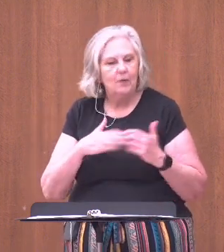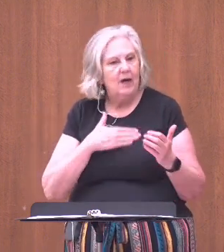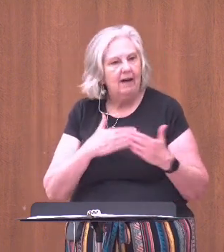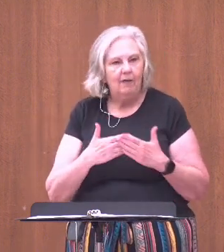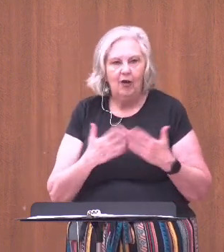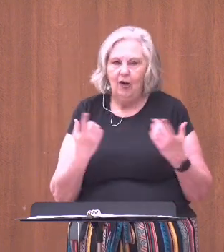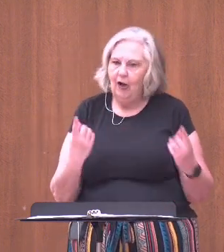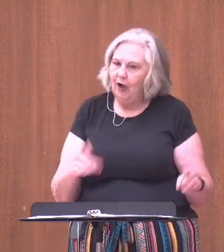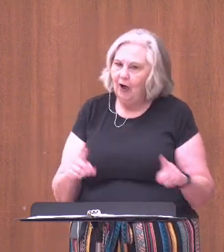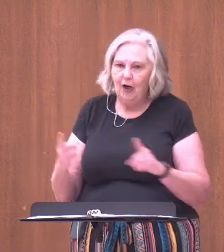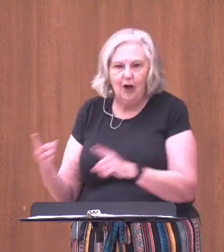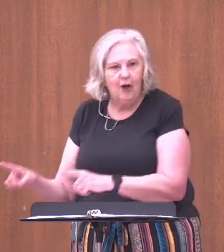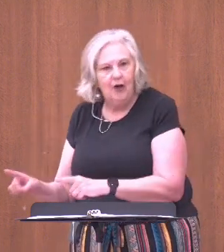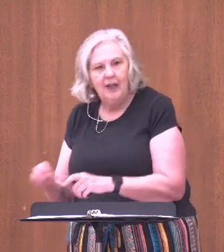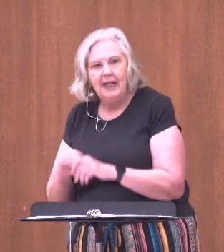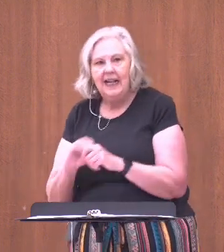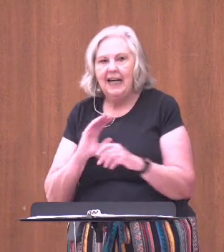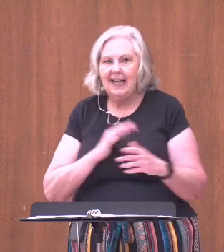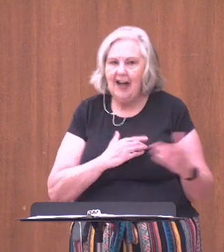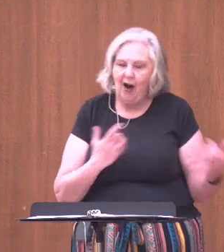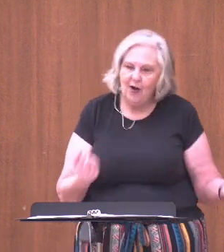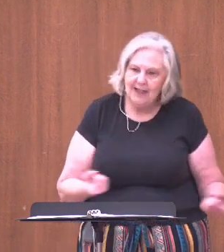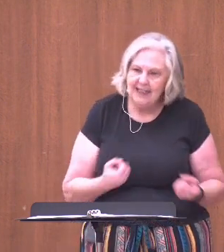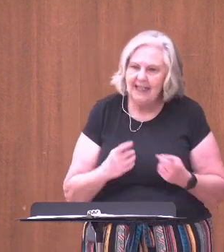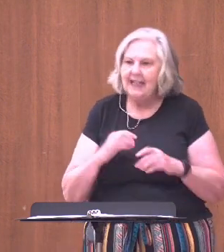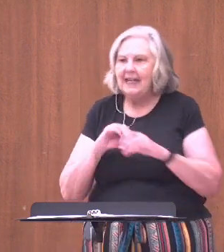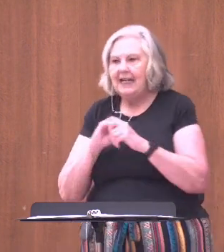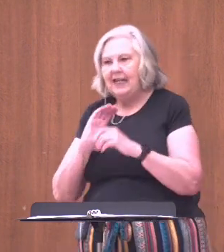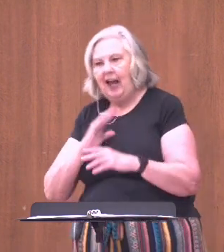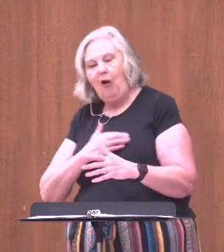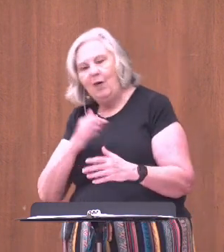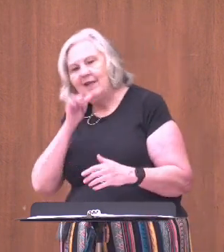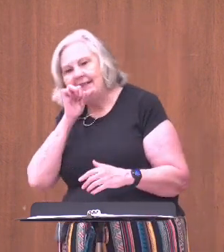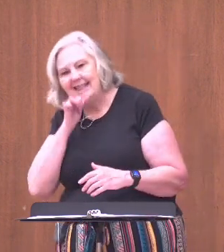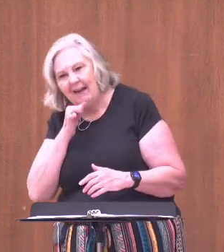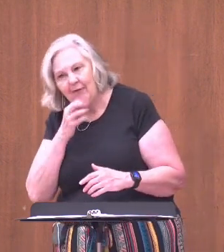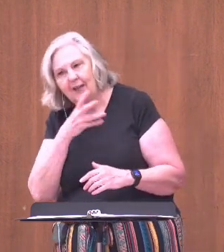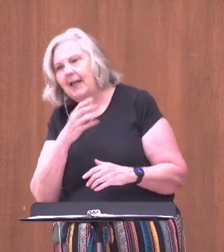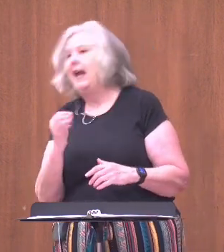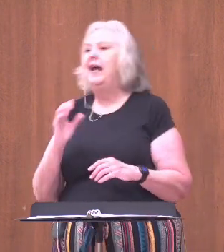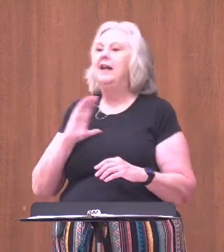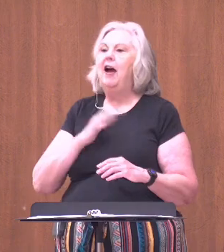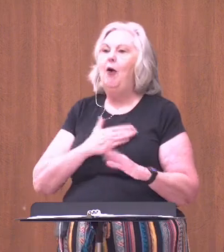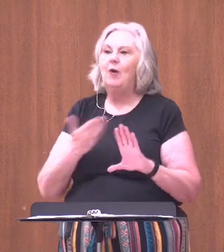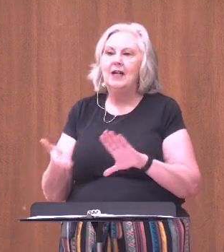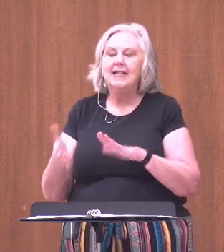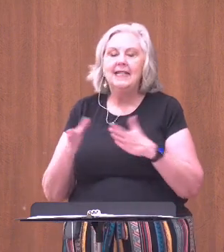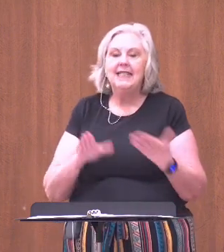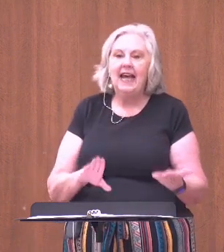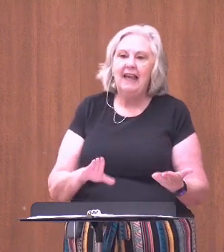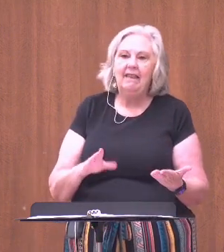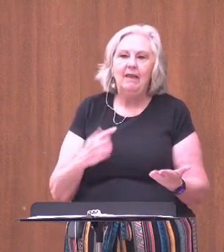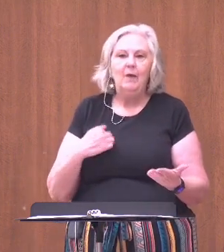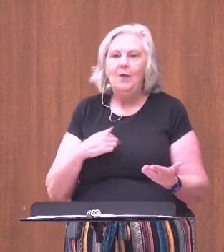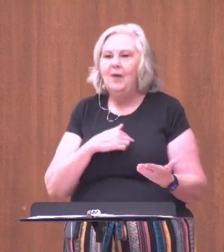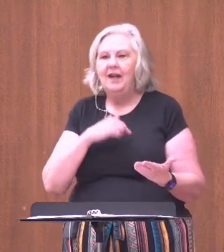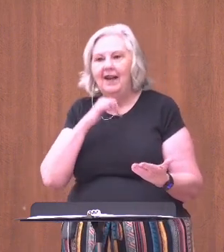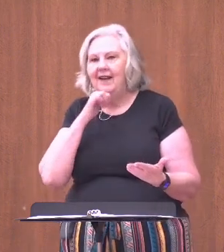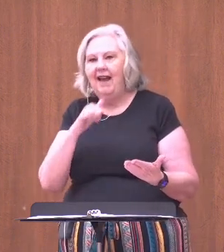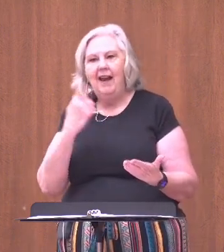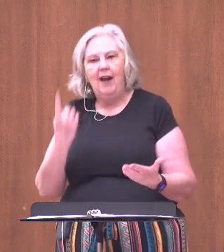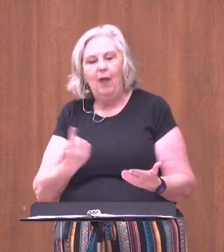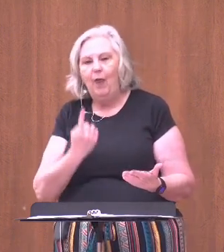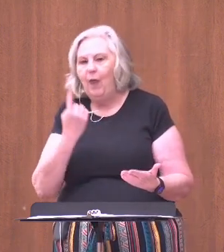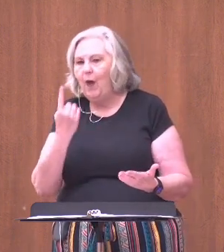may be, in our sin, in our suffering, and in our death. We are no longer